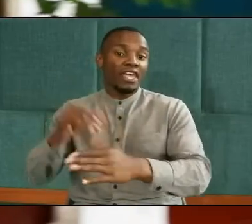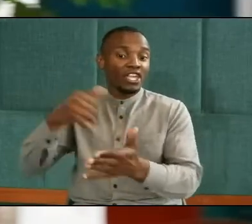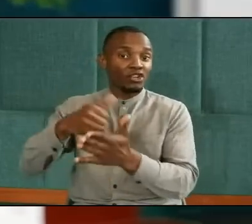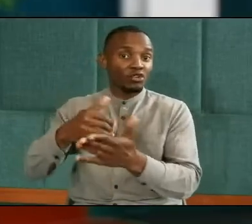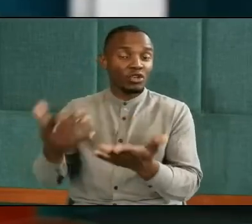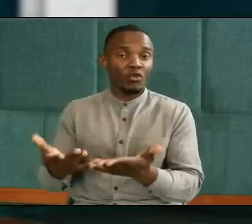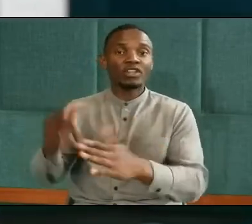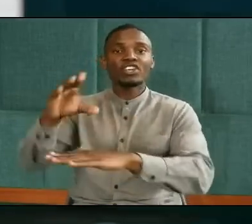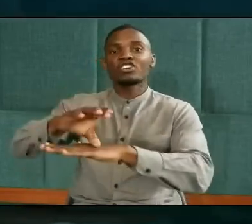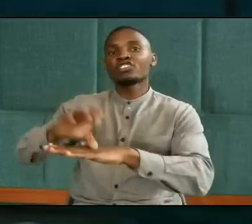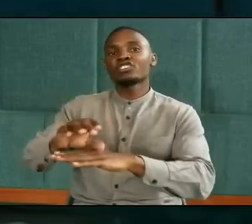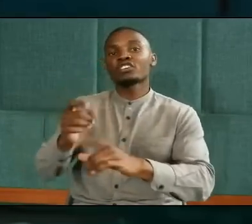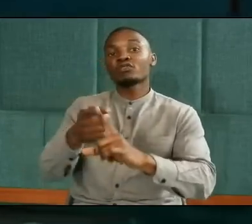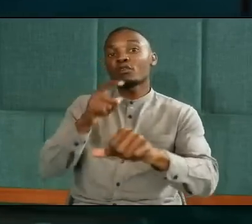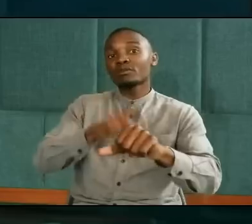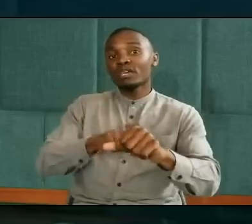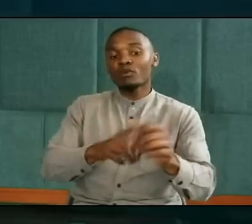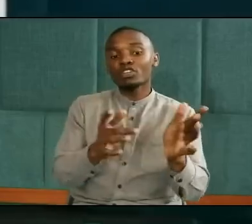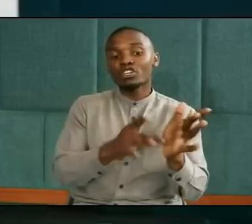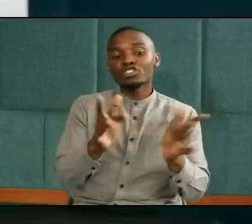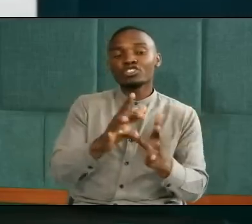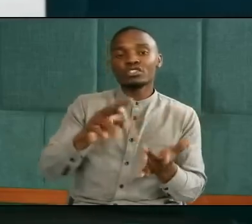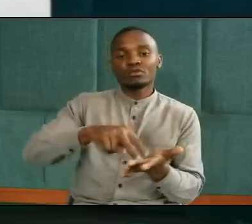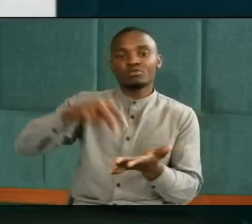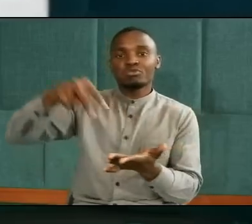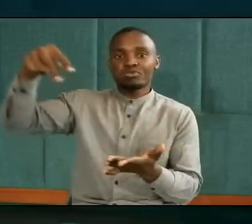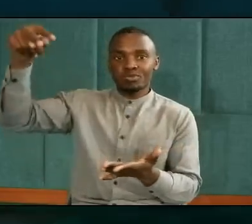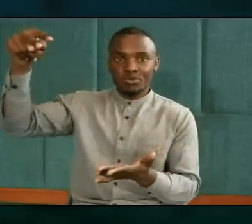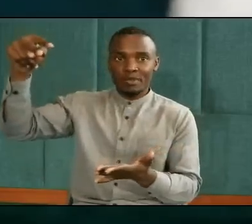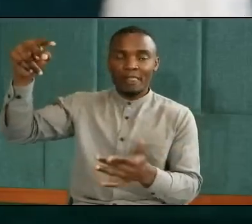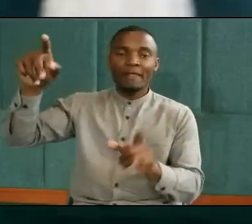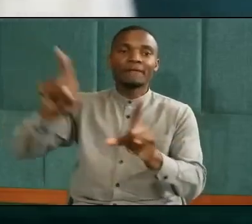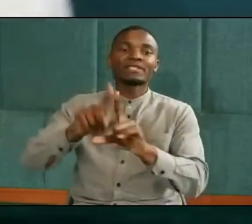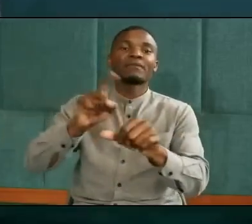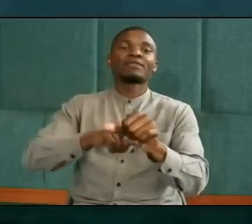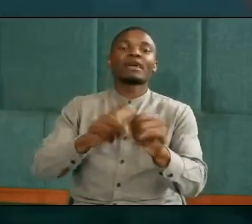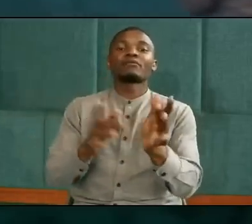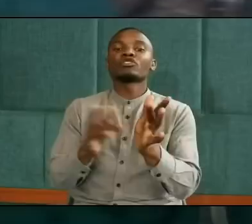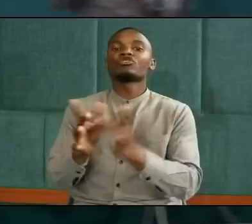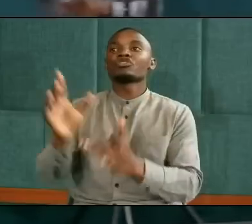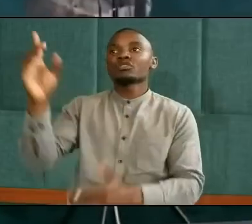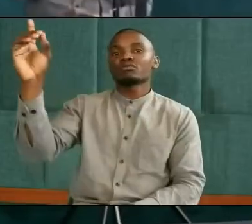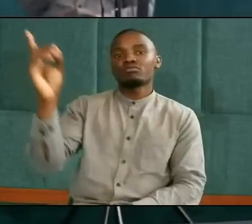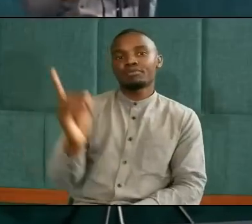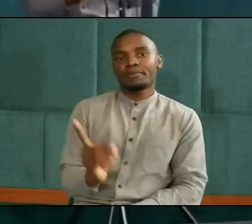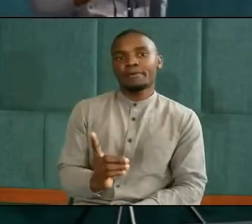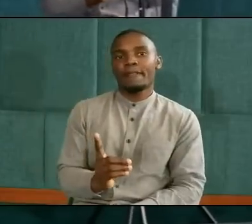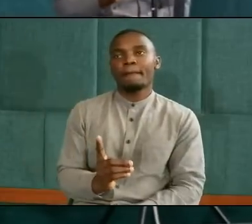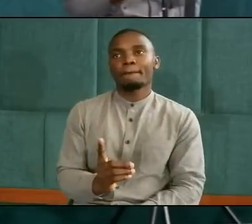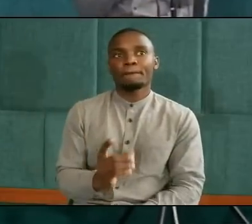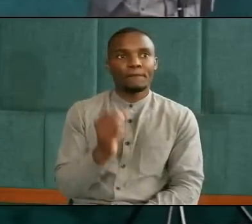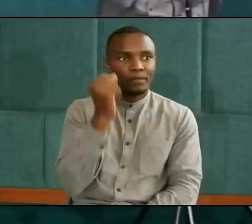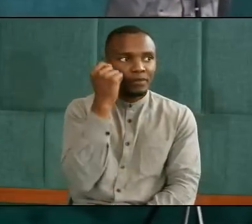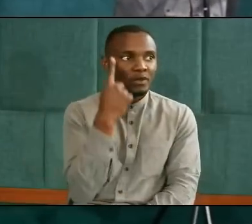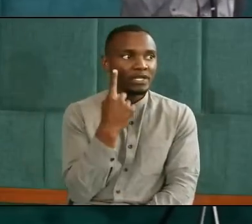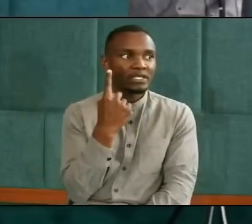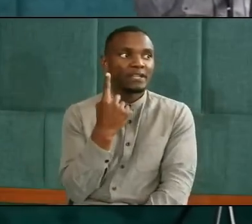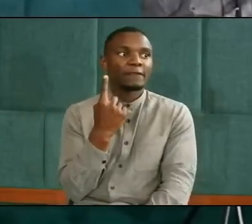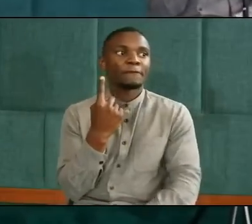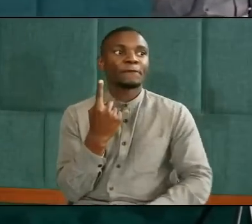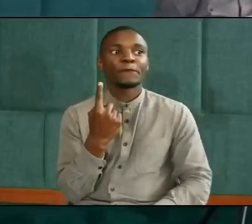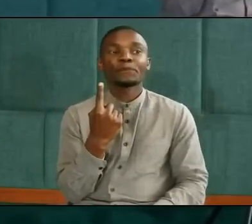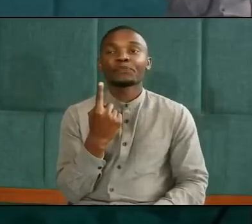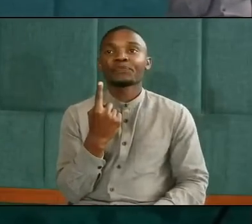the church, from the time Jesus left planet Earth to the time when he comes back. Are we clear?